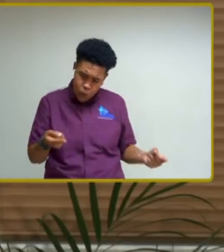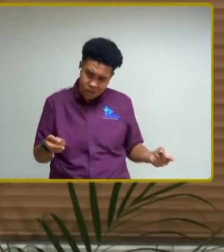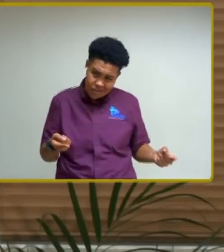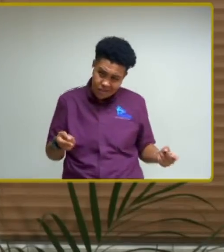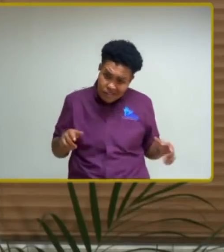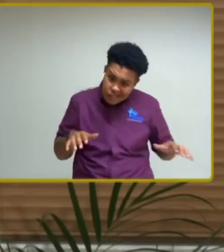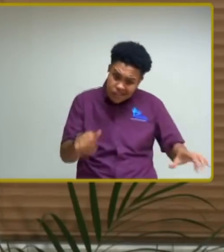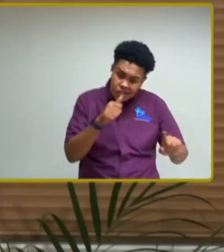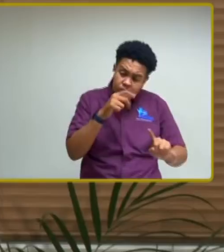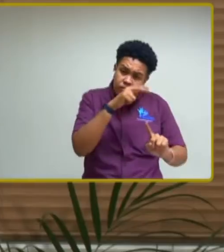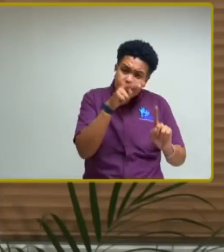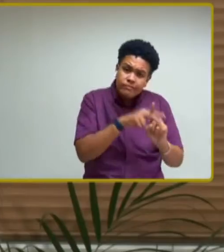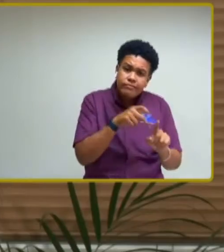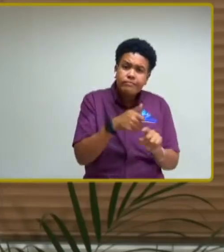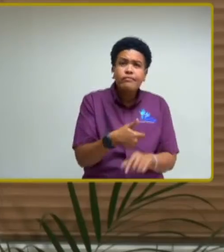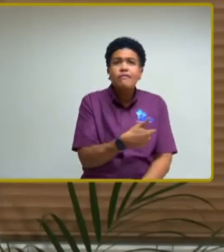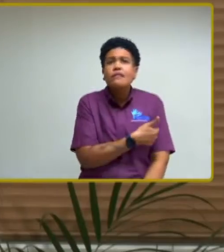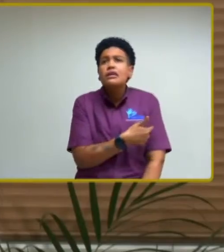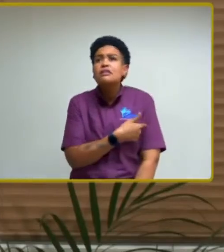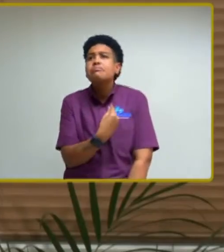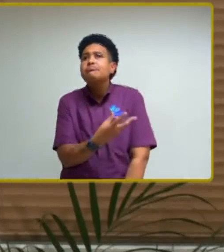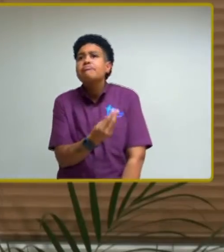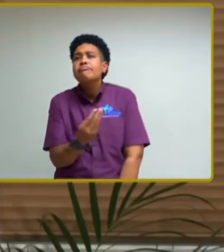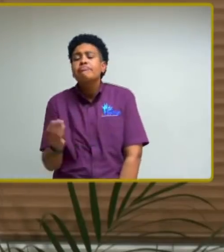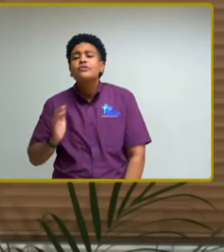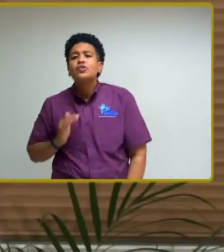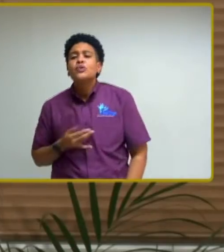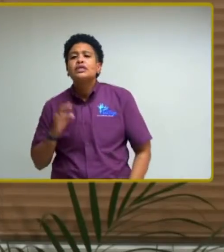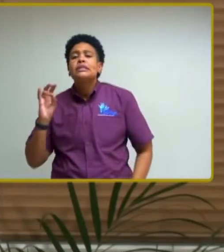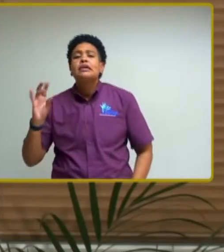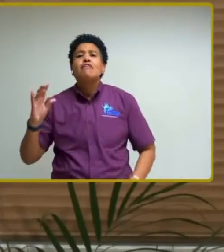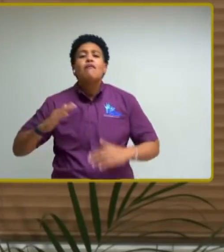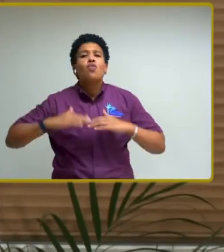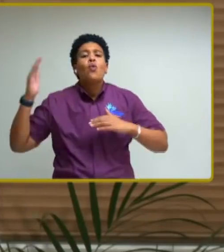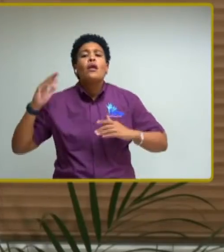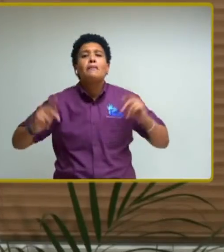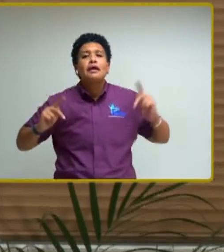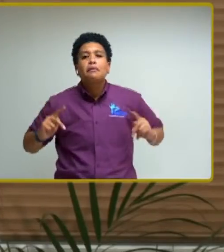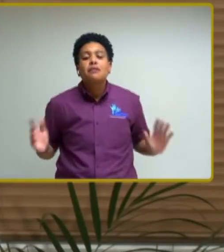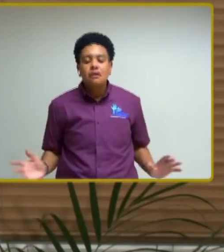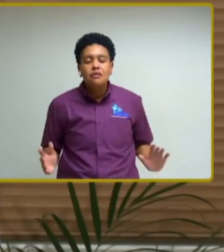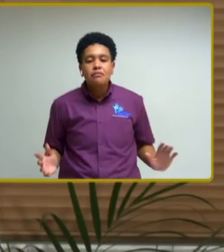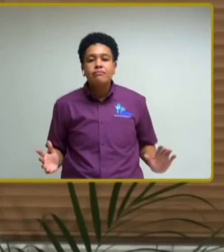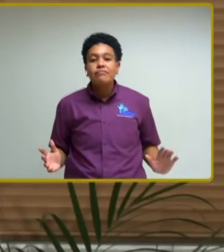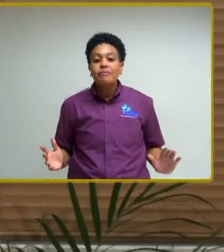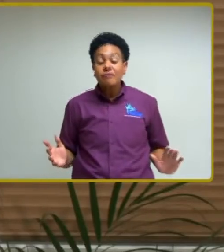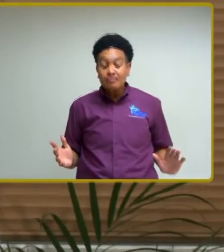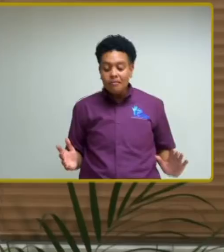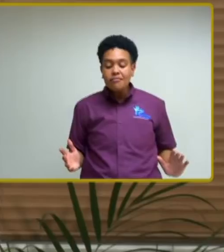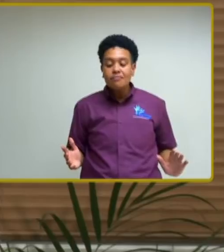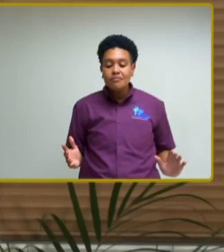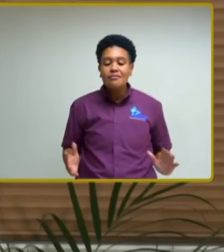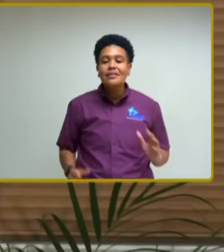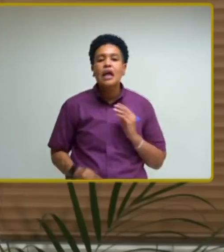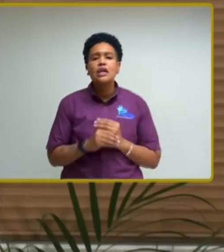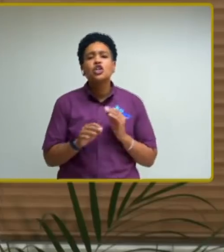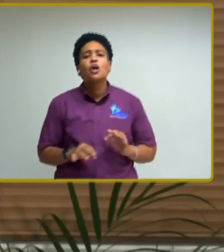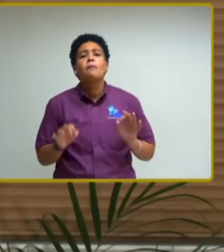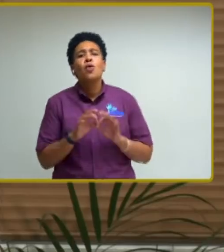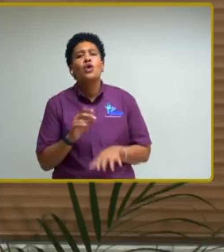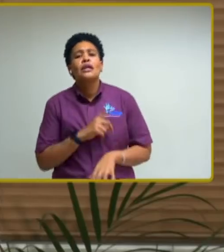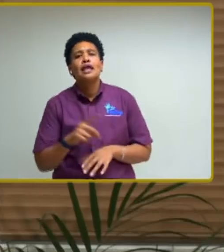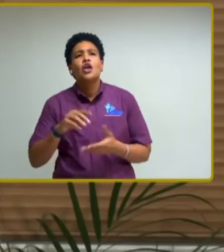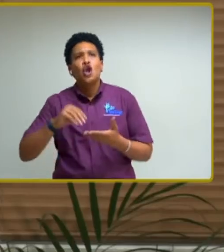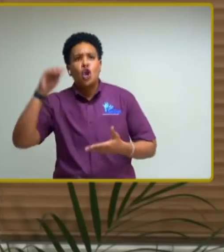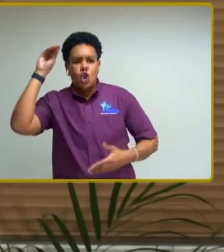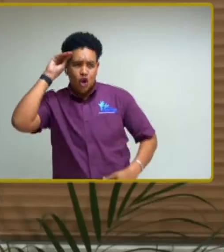the application of vaccines to our 75 years and older residents. It's also an important day to